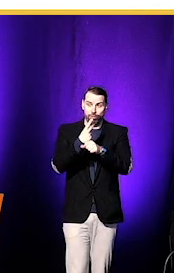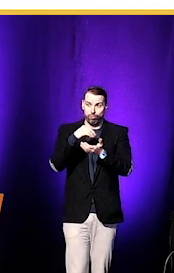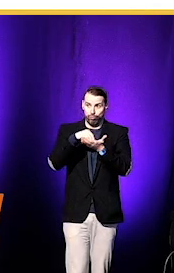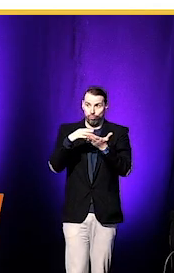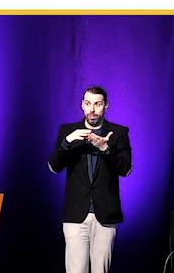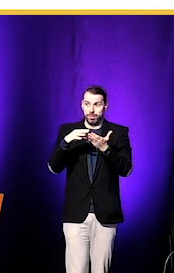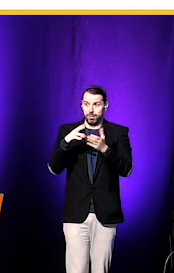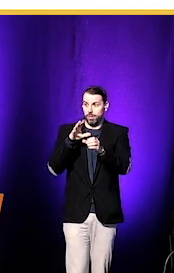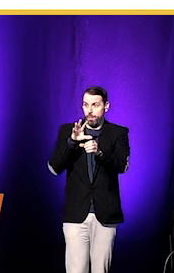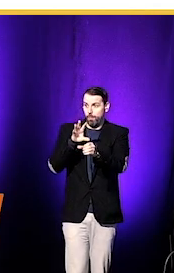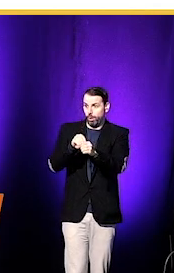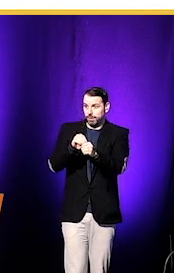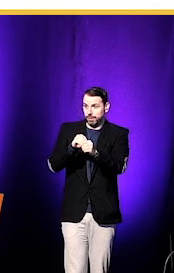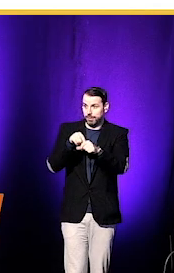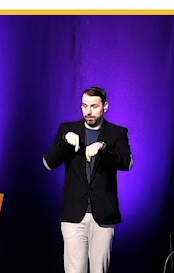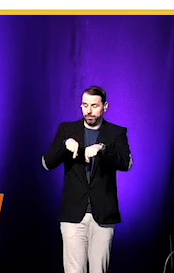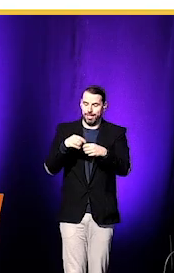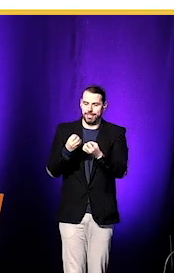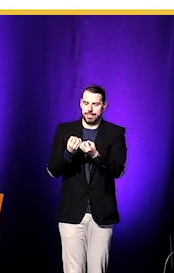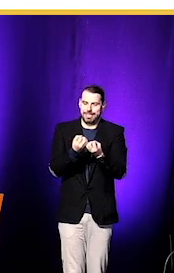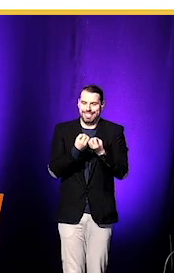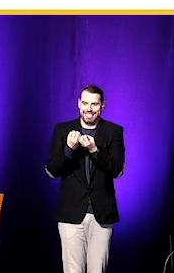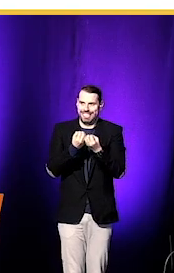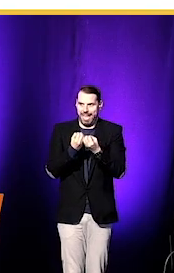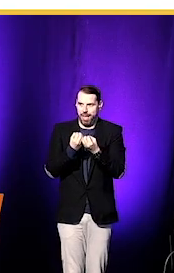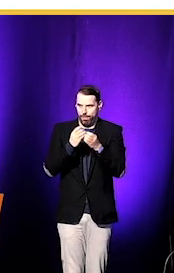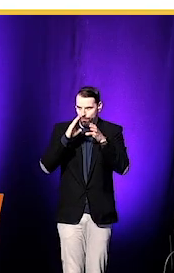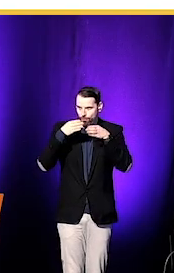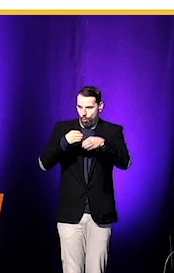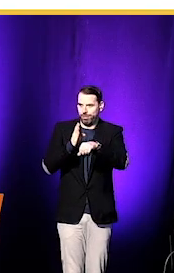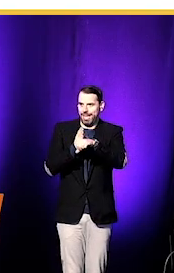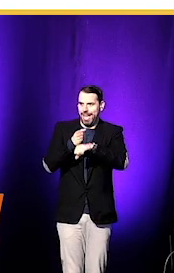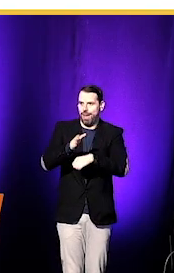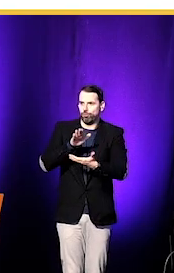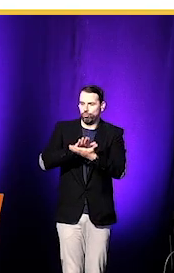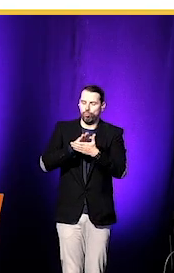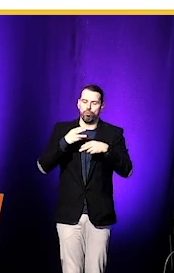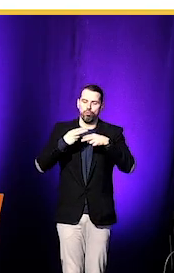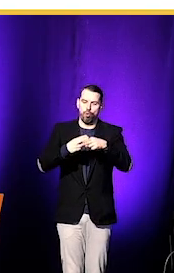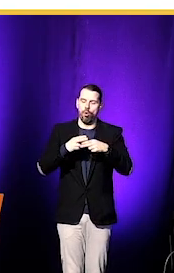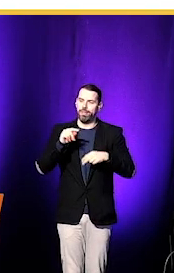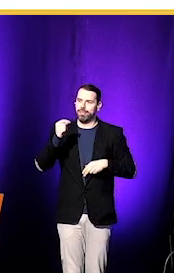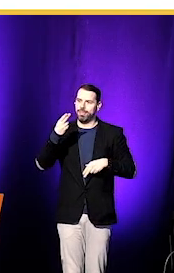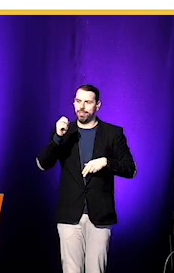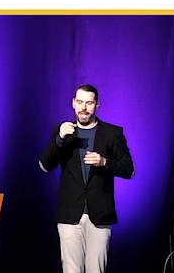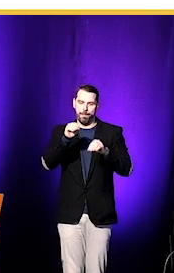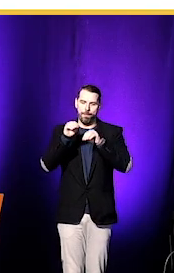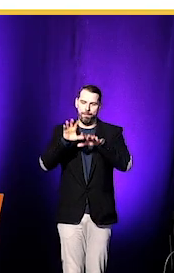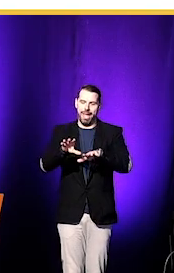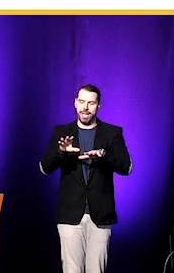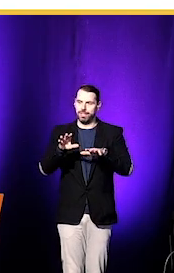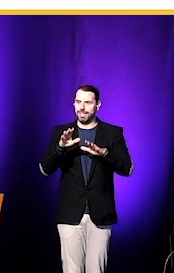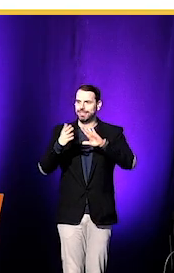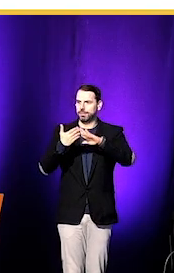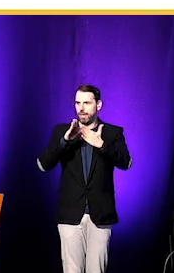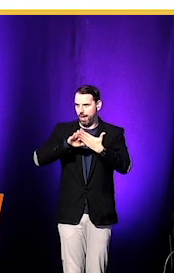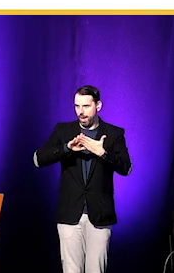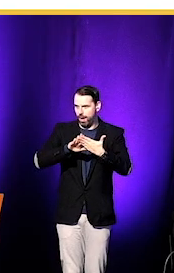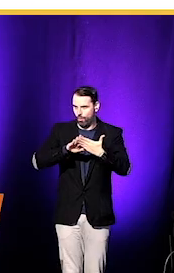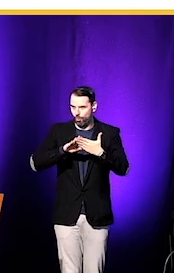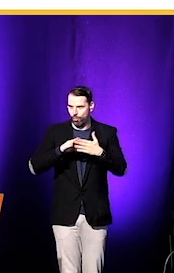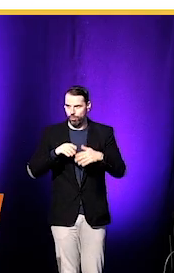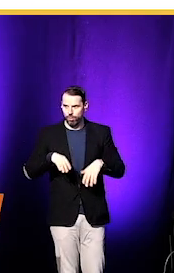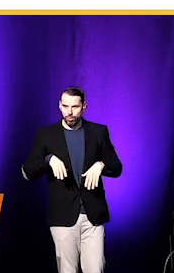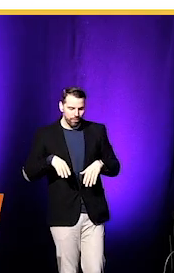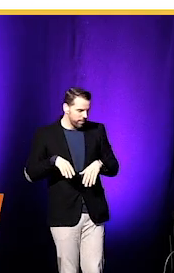participating in our STEM-oriented after-school Fifth Dimension Club, El Pueblo Mágico, and a subset of 14 of these youth and their